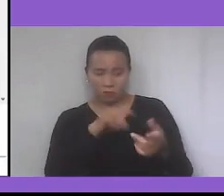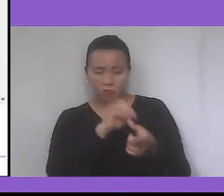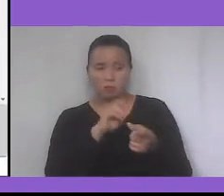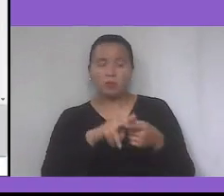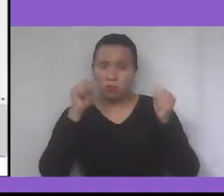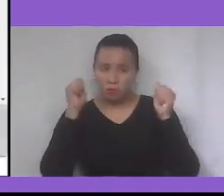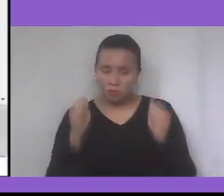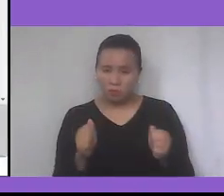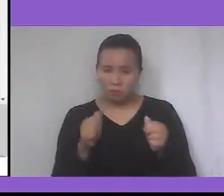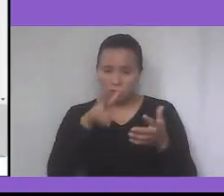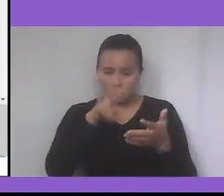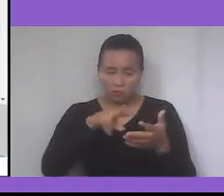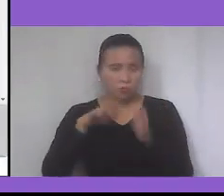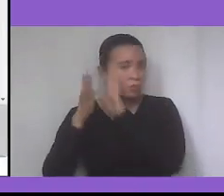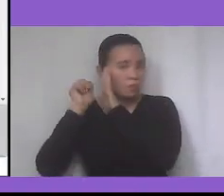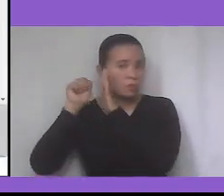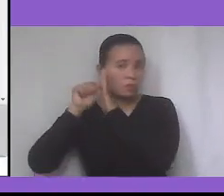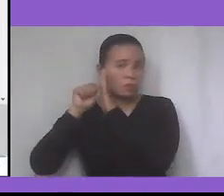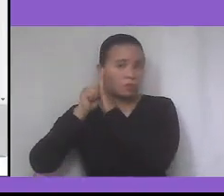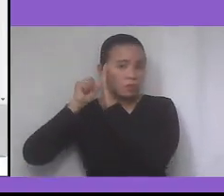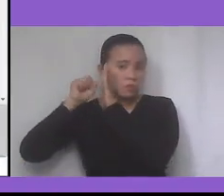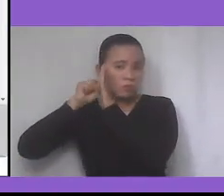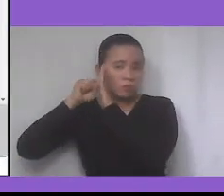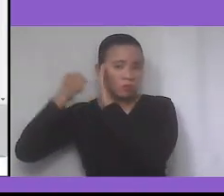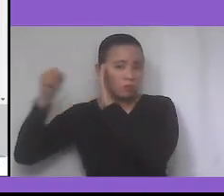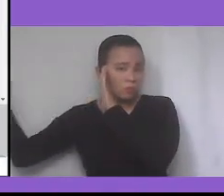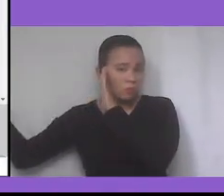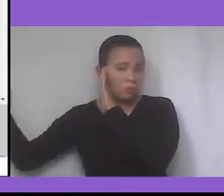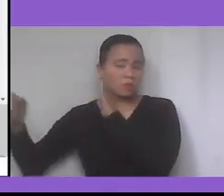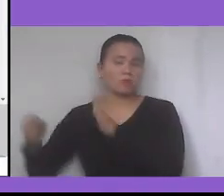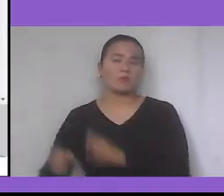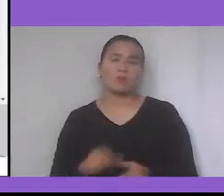and will even read it aloud with visual learners.